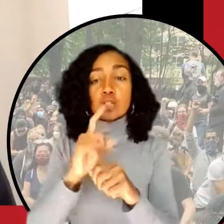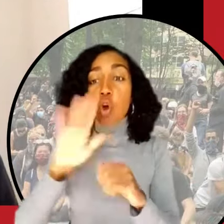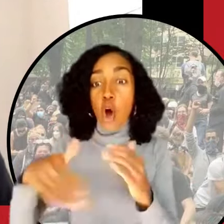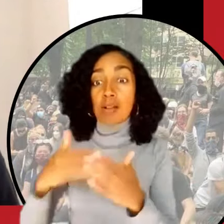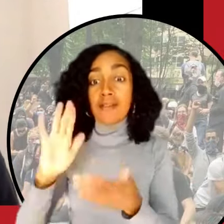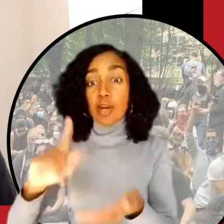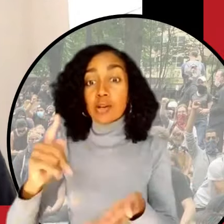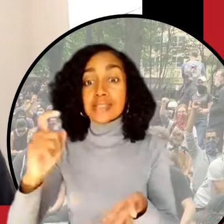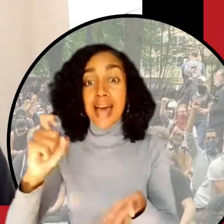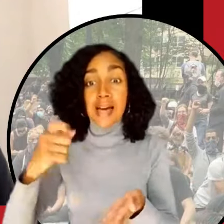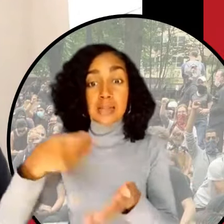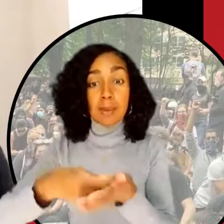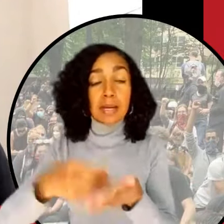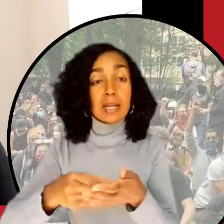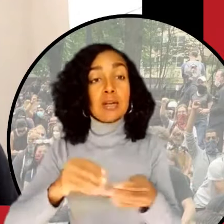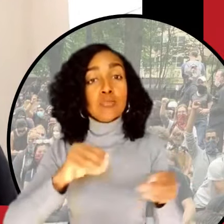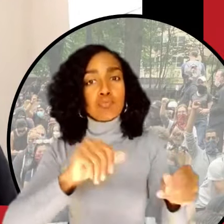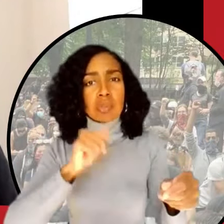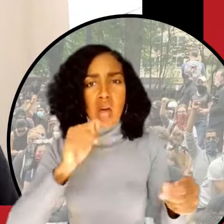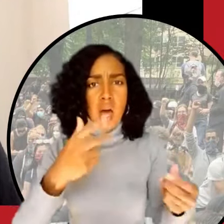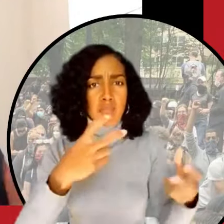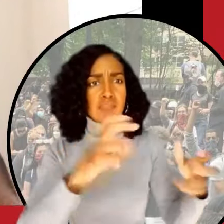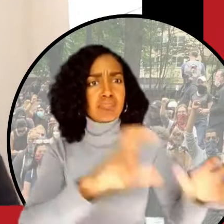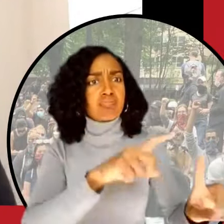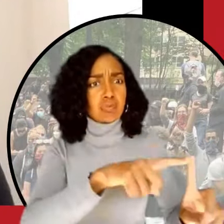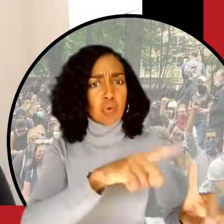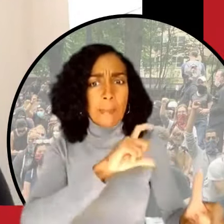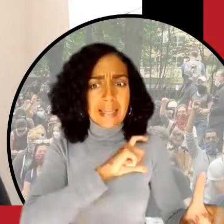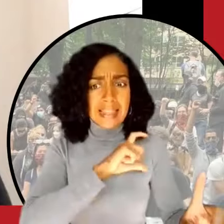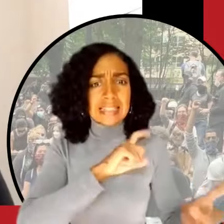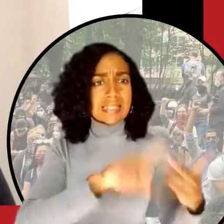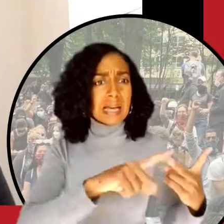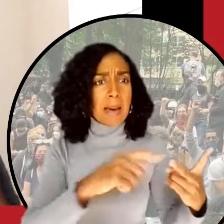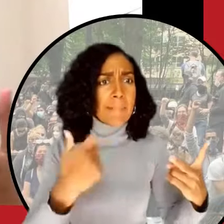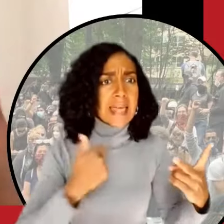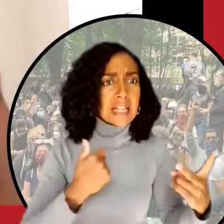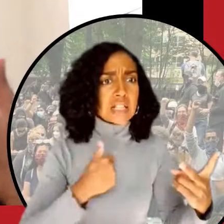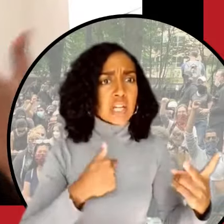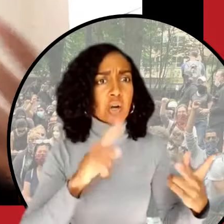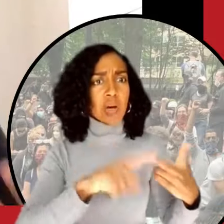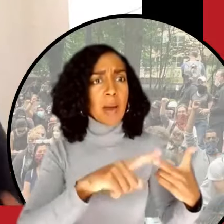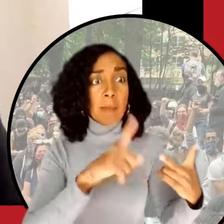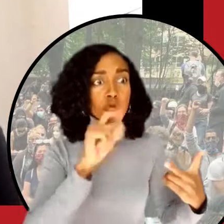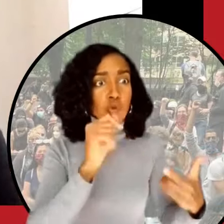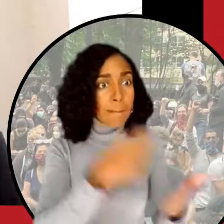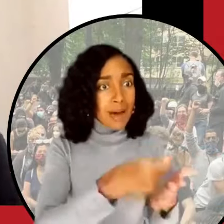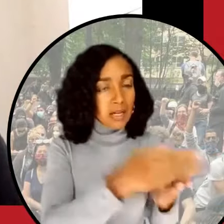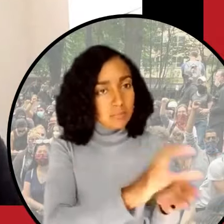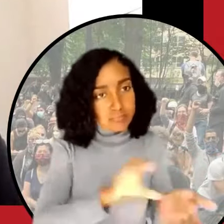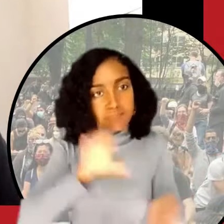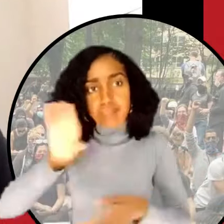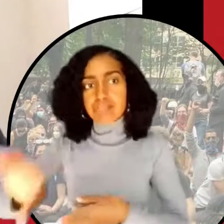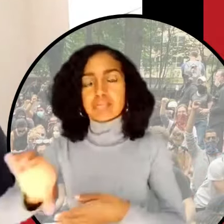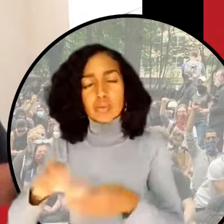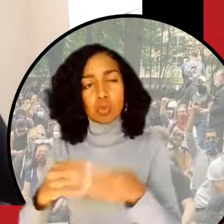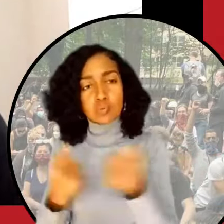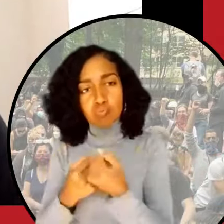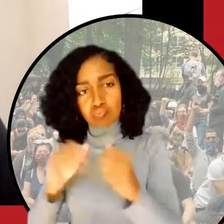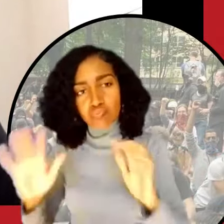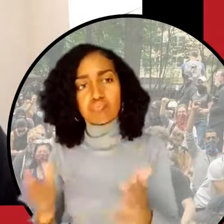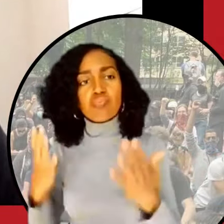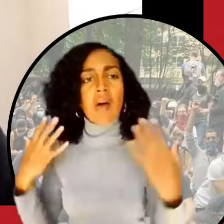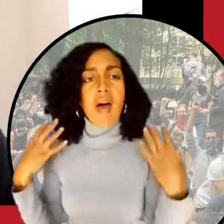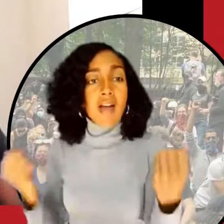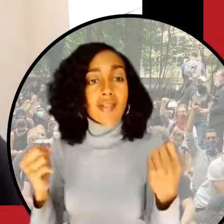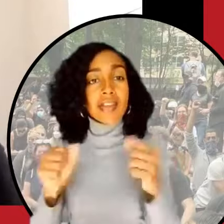are not going to policing and to militarization and actually are going to help us build healthy and sustainable communities where